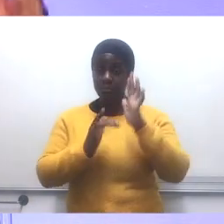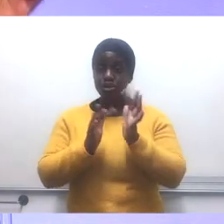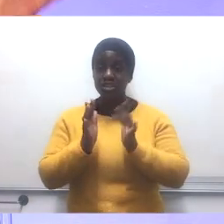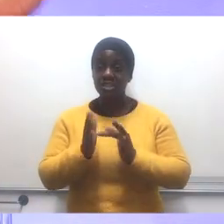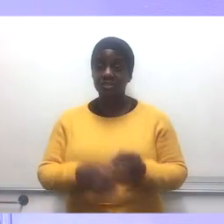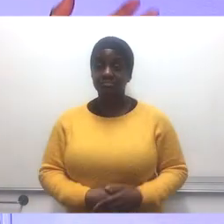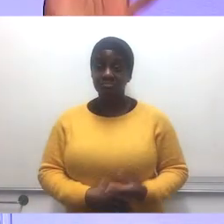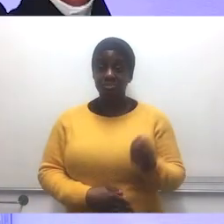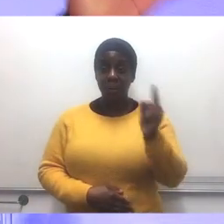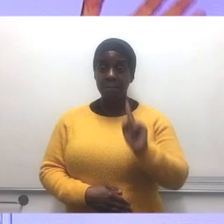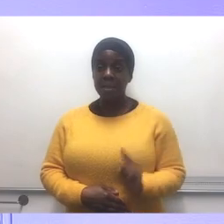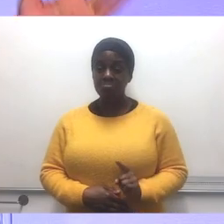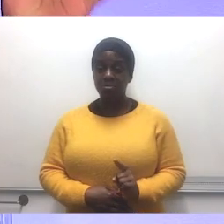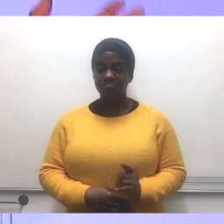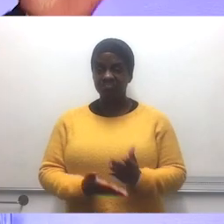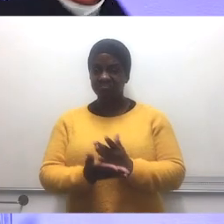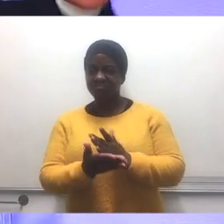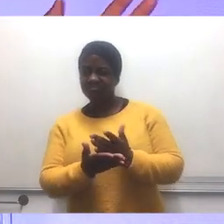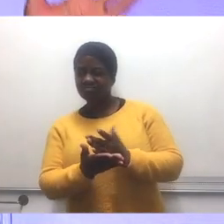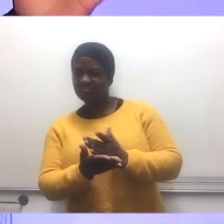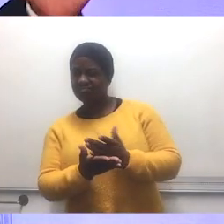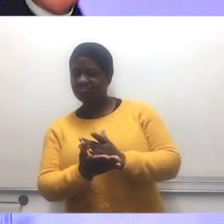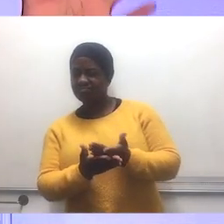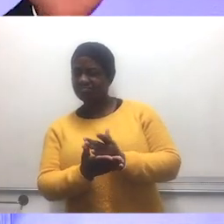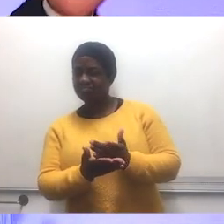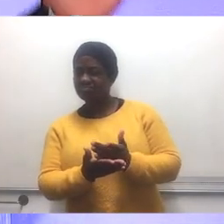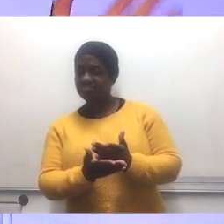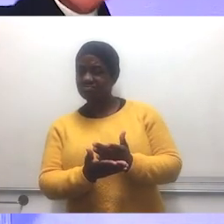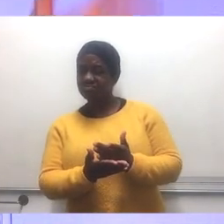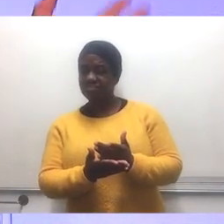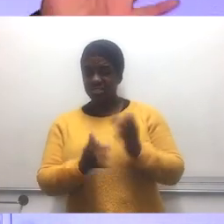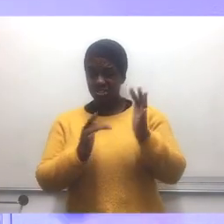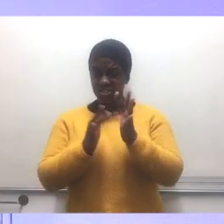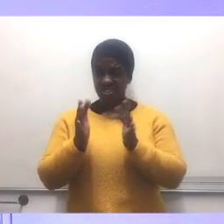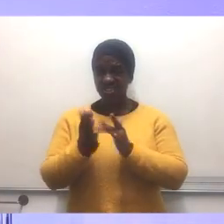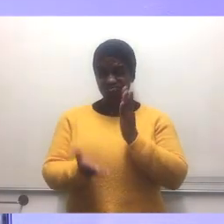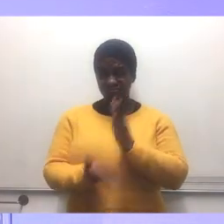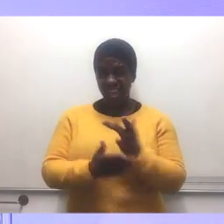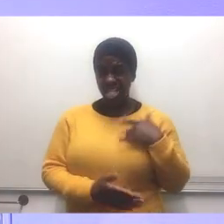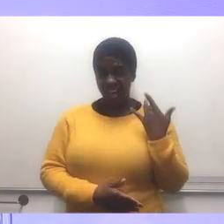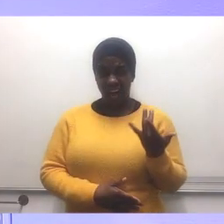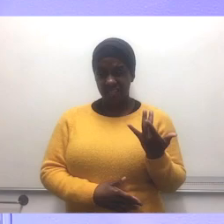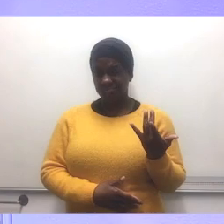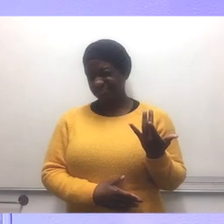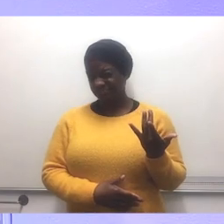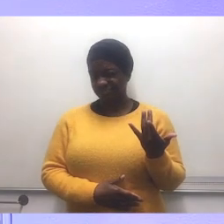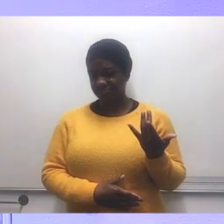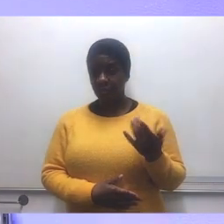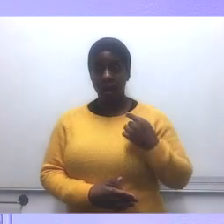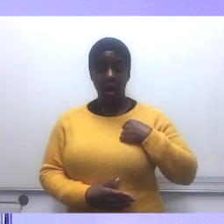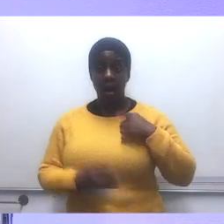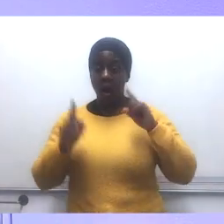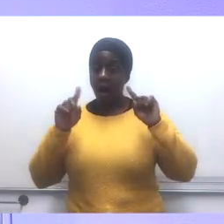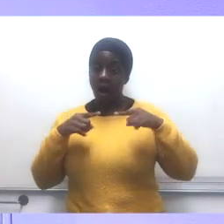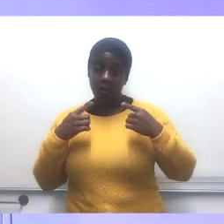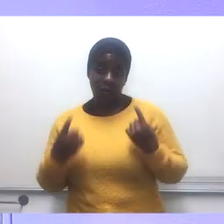people who choose to doubt that he always or that he ever did exist. Well, I cannot